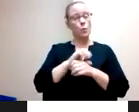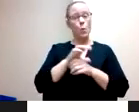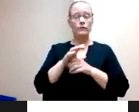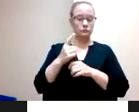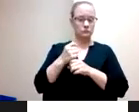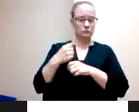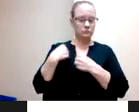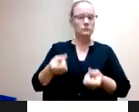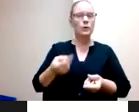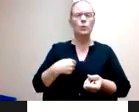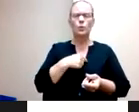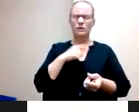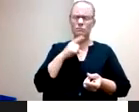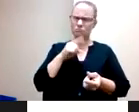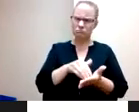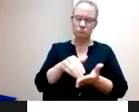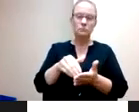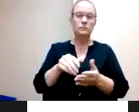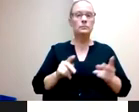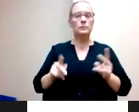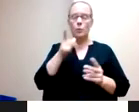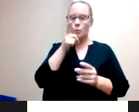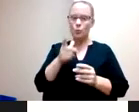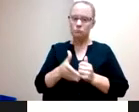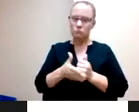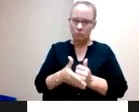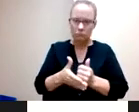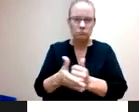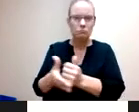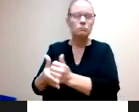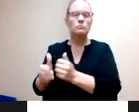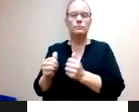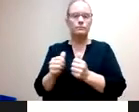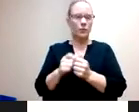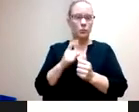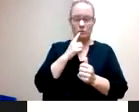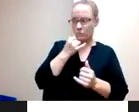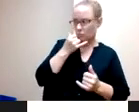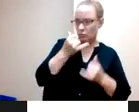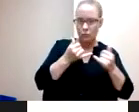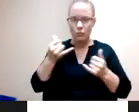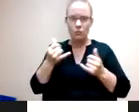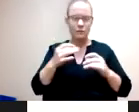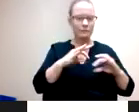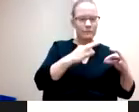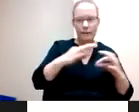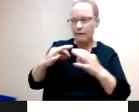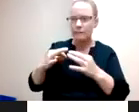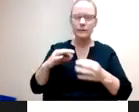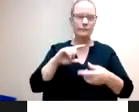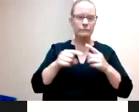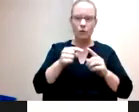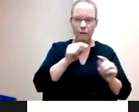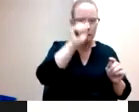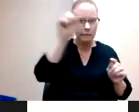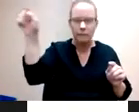the people helping with the phone calls to families and friends at home when the